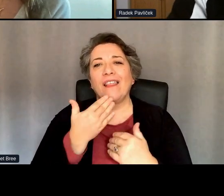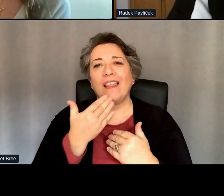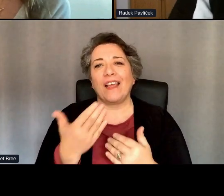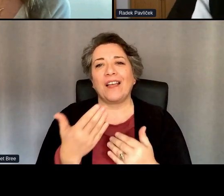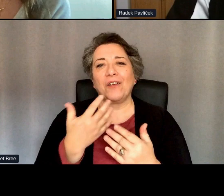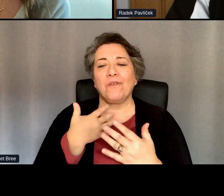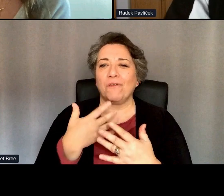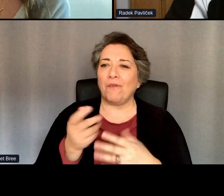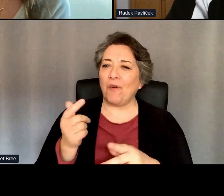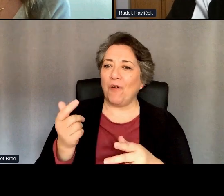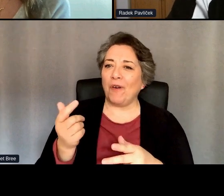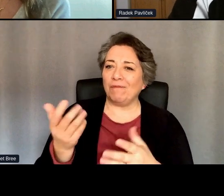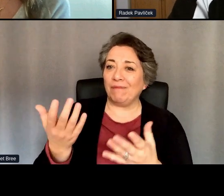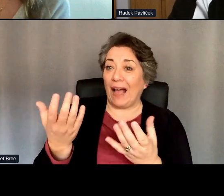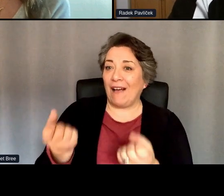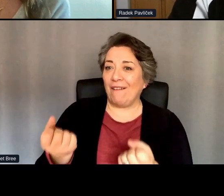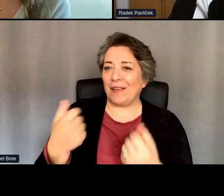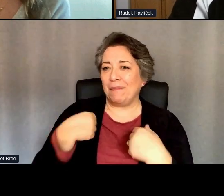having me here.